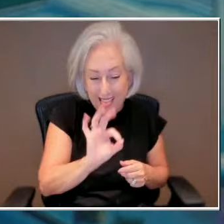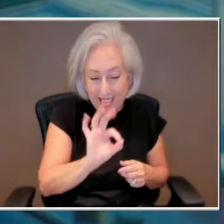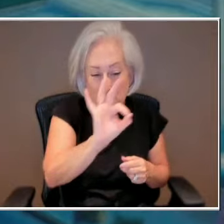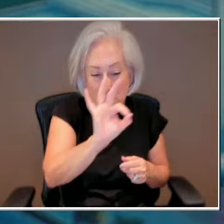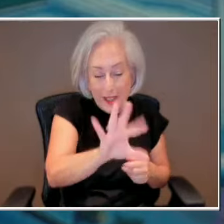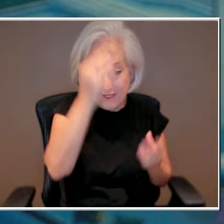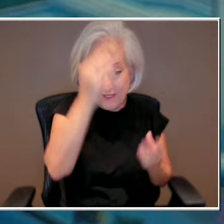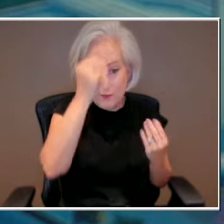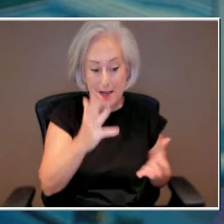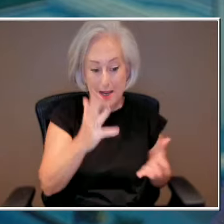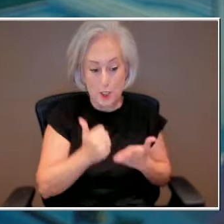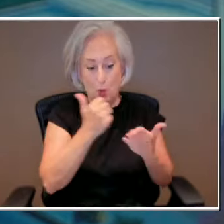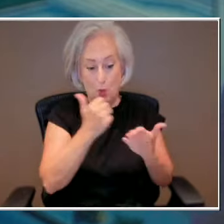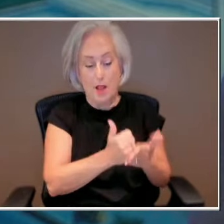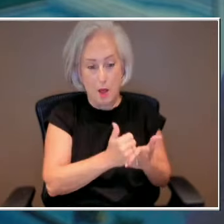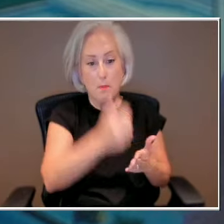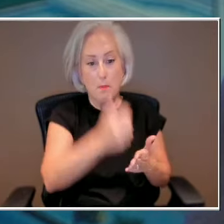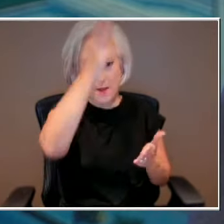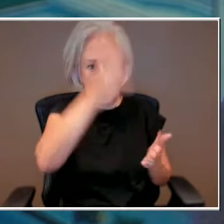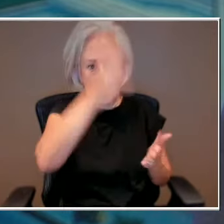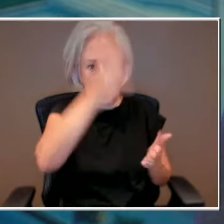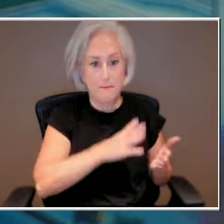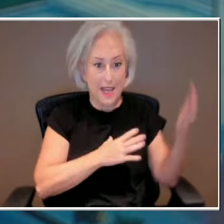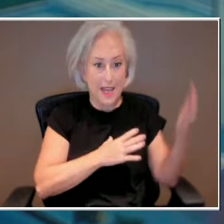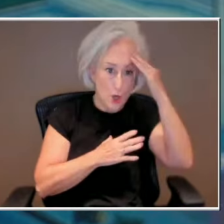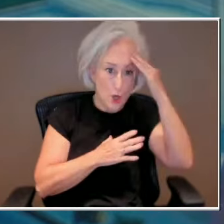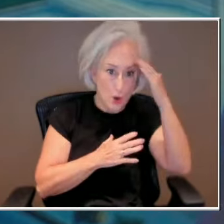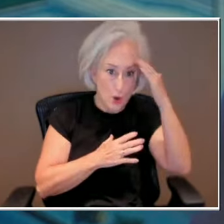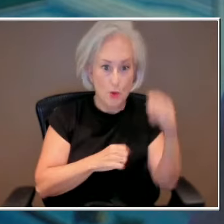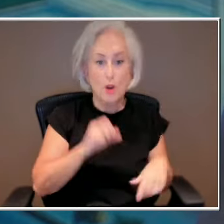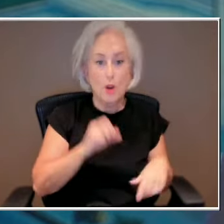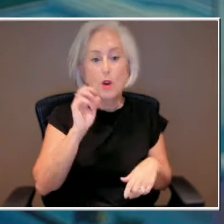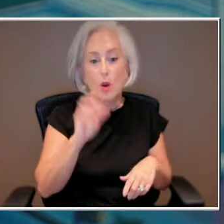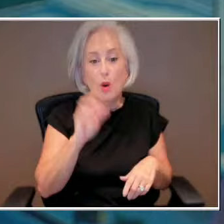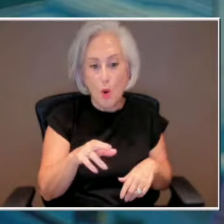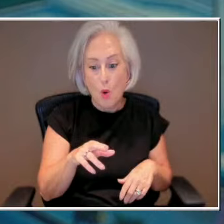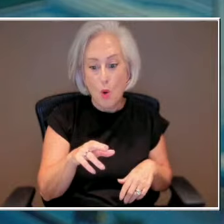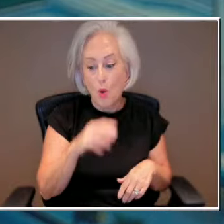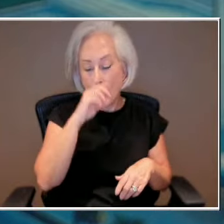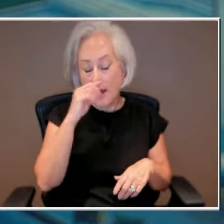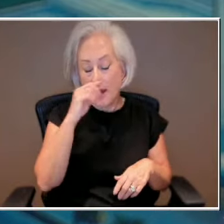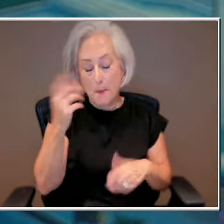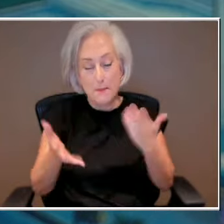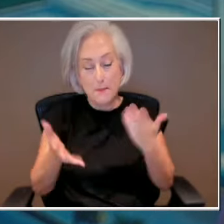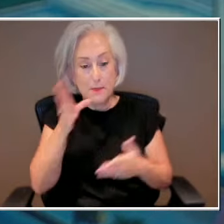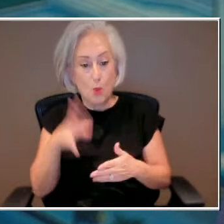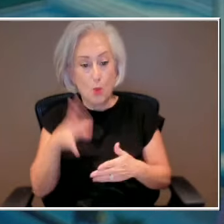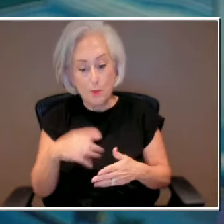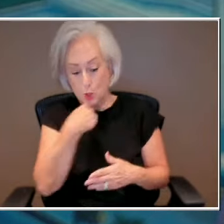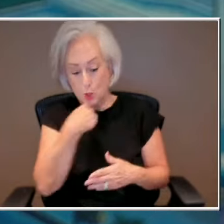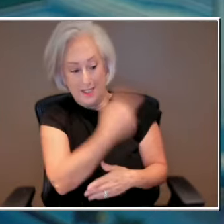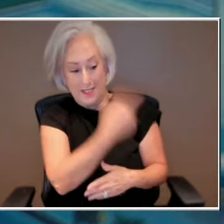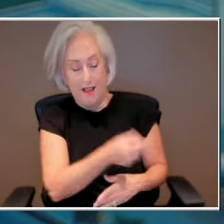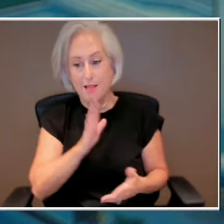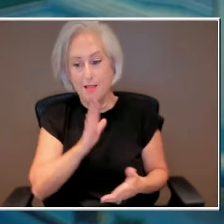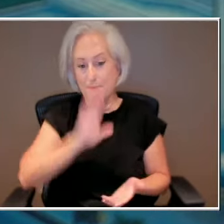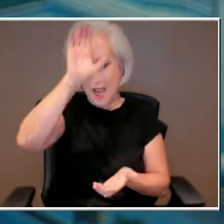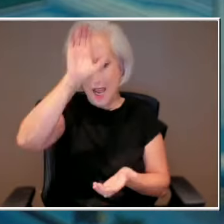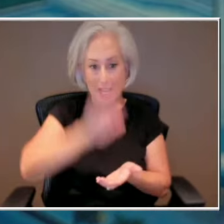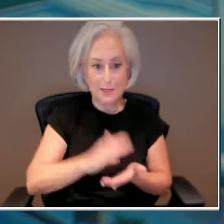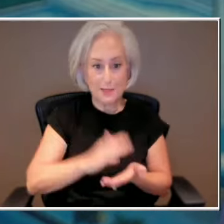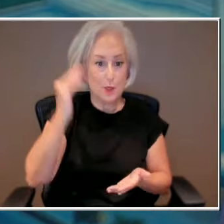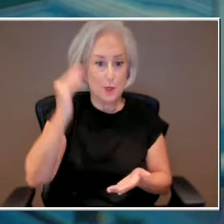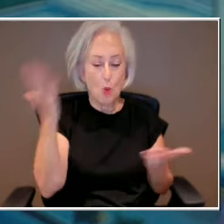a female, to go, oh, maybe I should tell my husband. Or my brother, or whatever and stuff. And that little bit would definitely